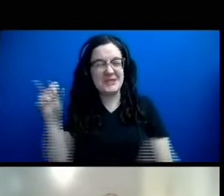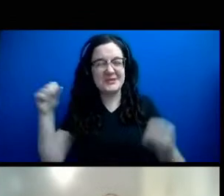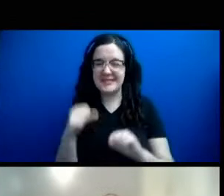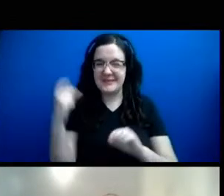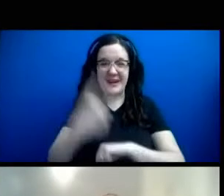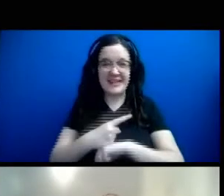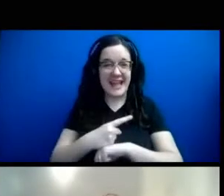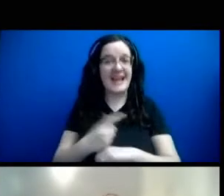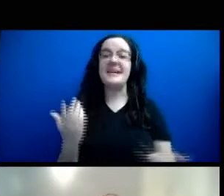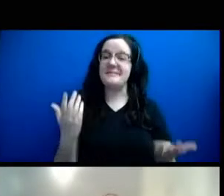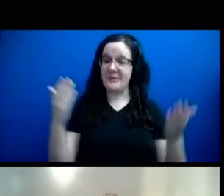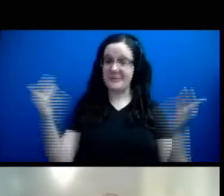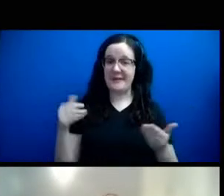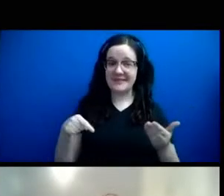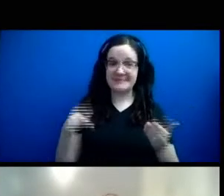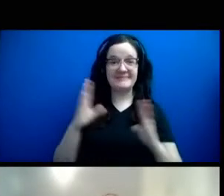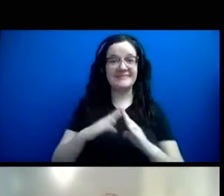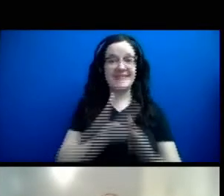here.